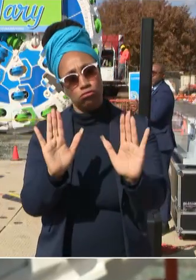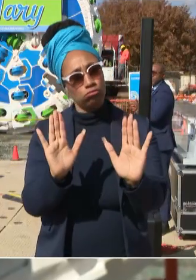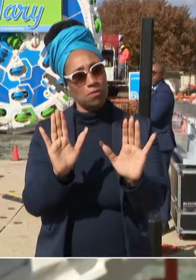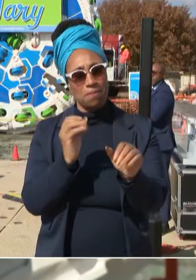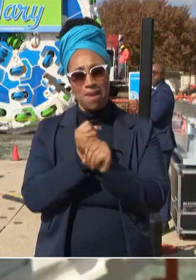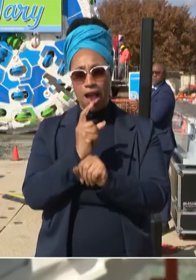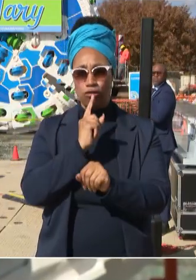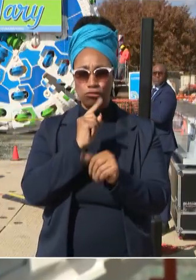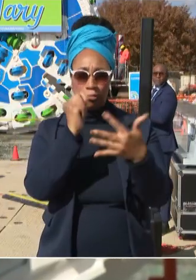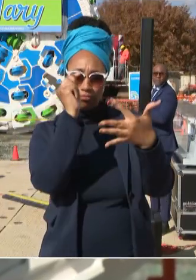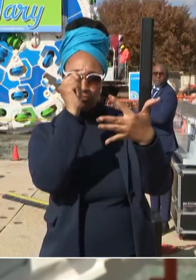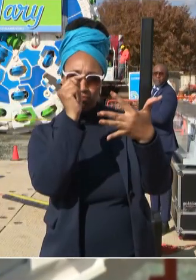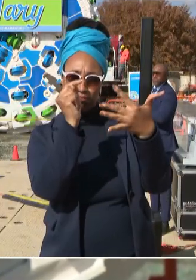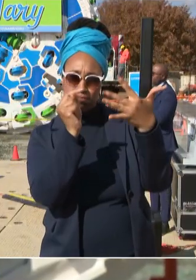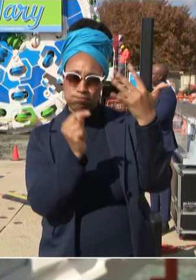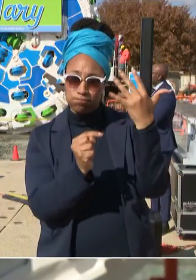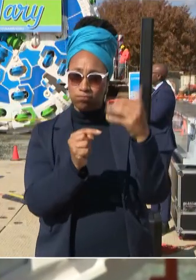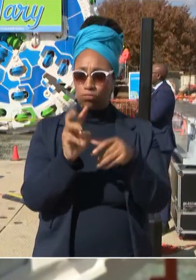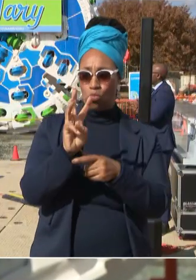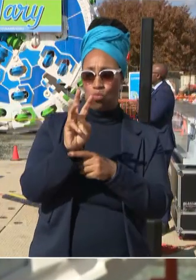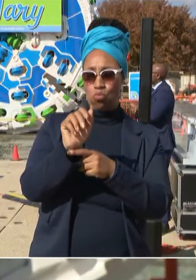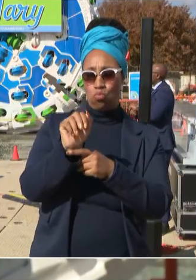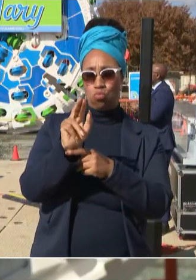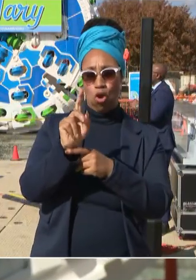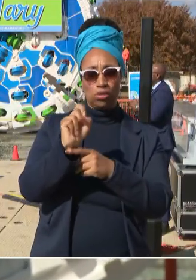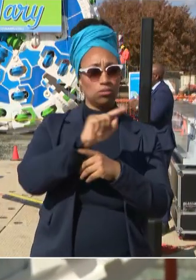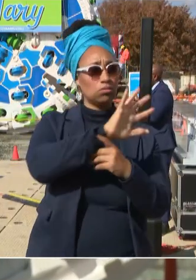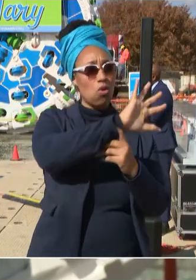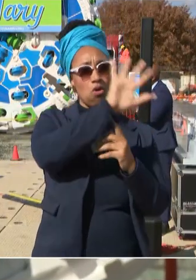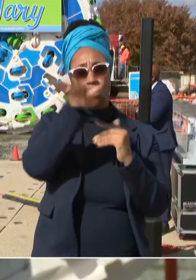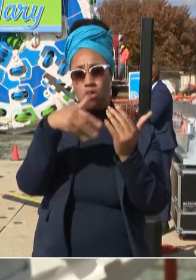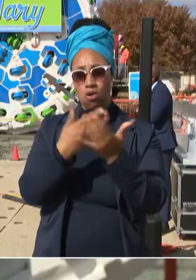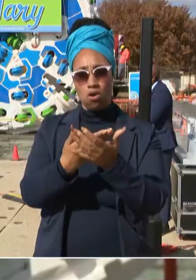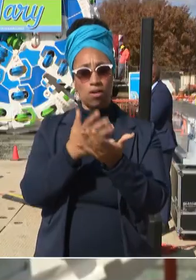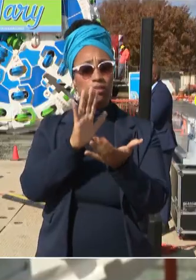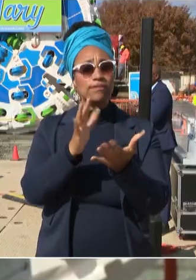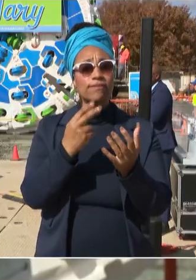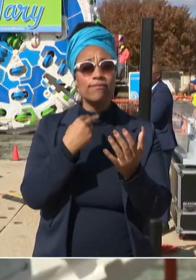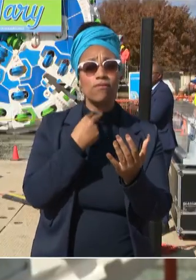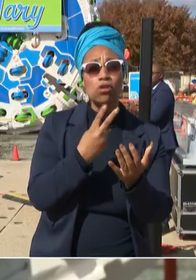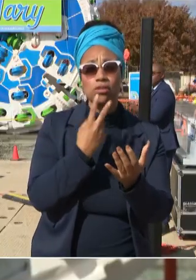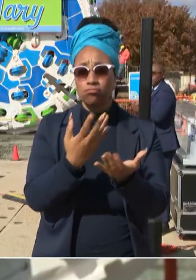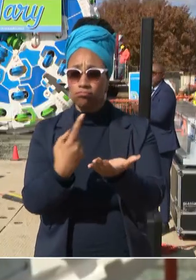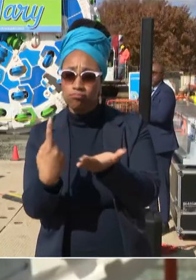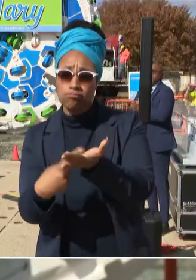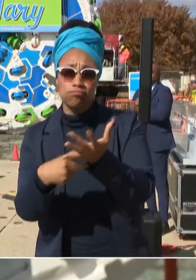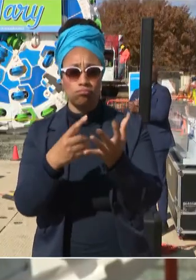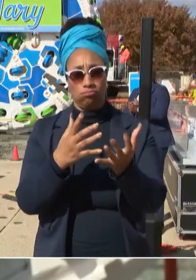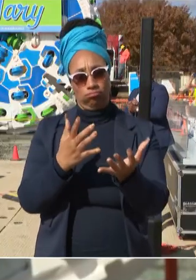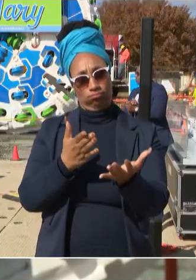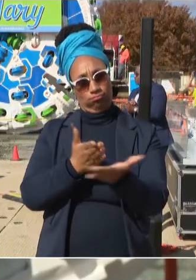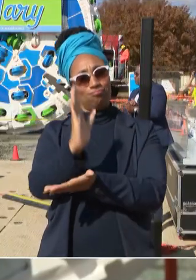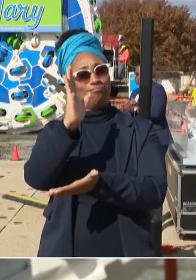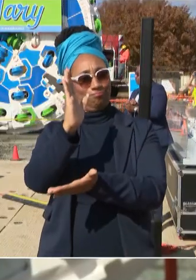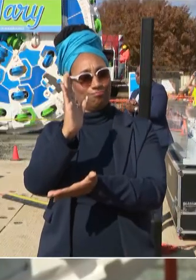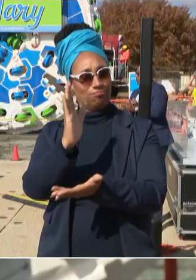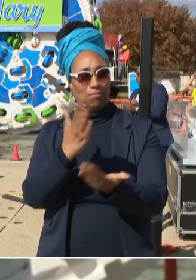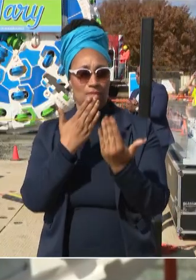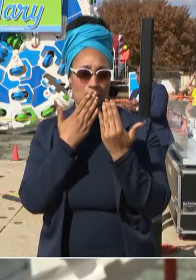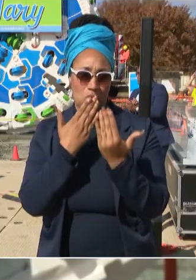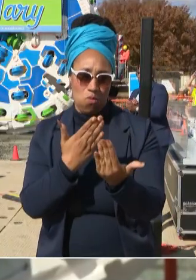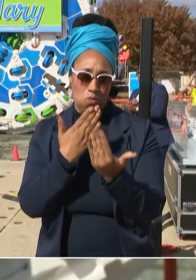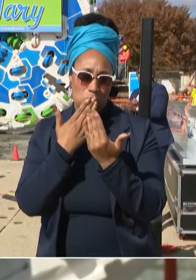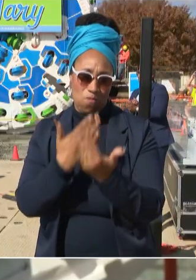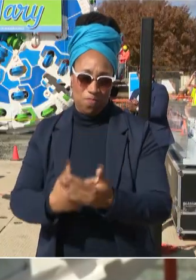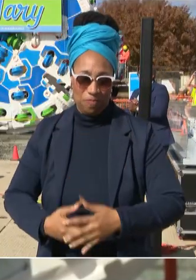have a direct voice to our critical infrastructure. As with all momentous occasions, it's important that we